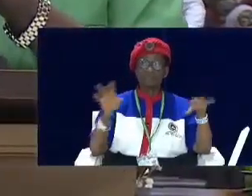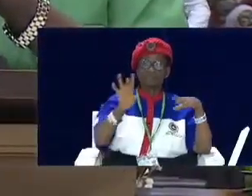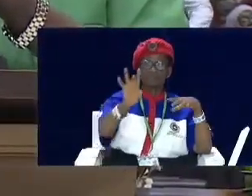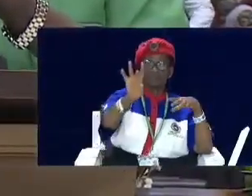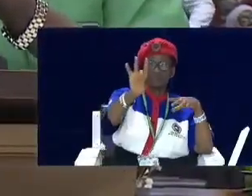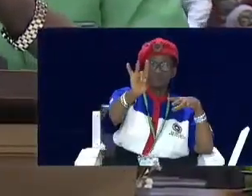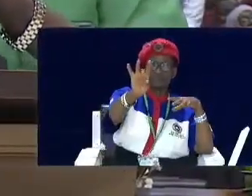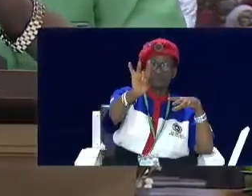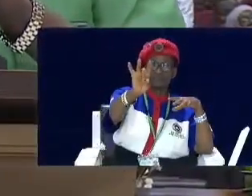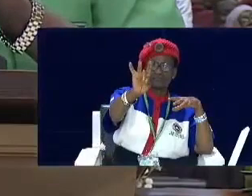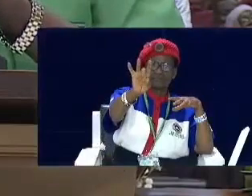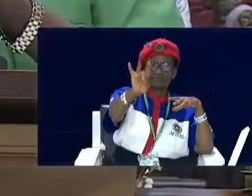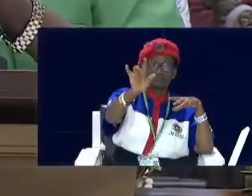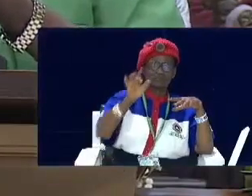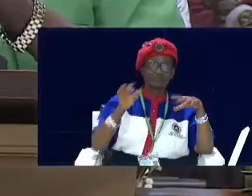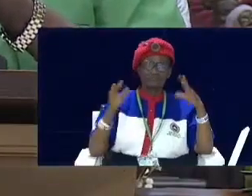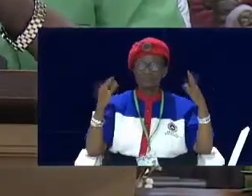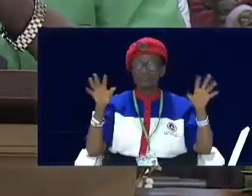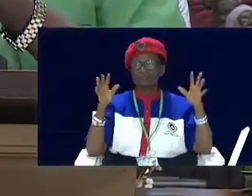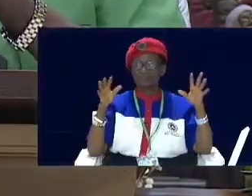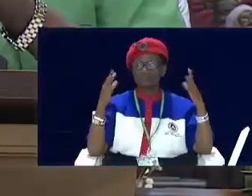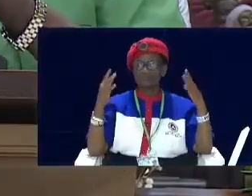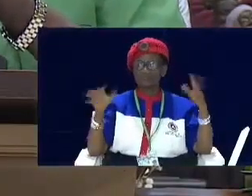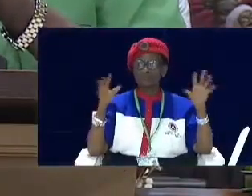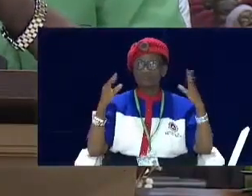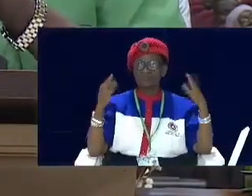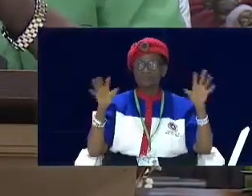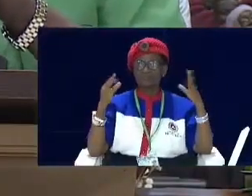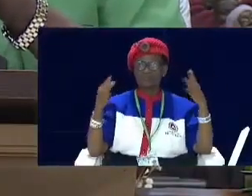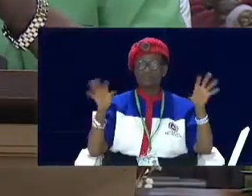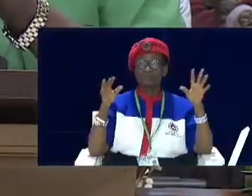18. Ejidinlogun.